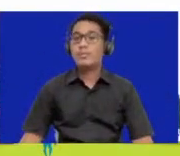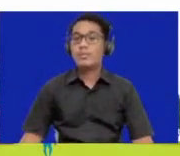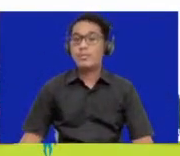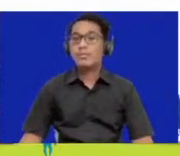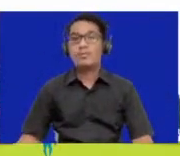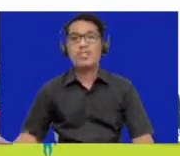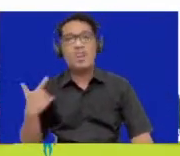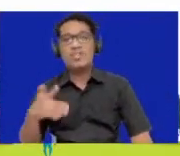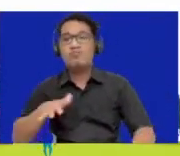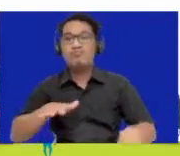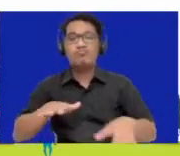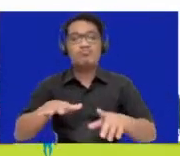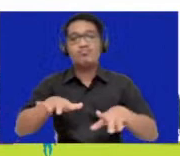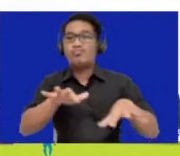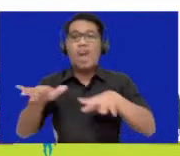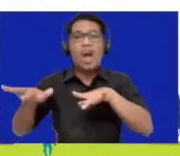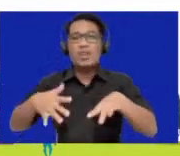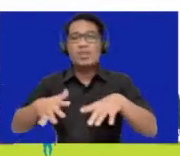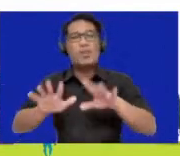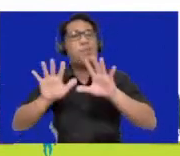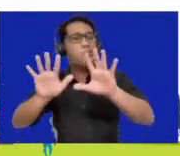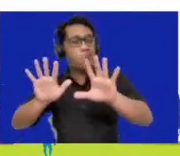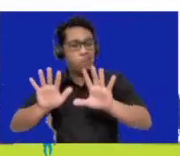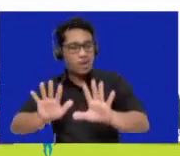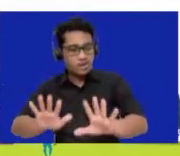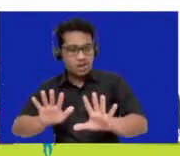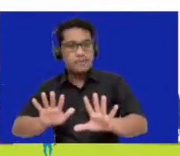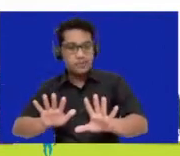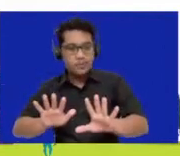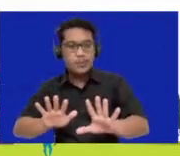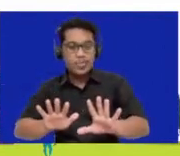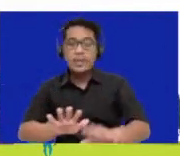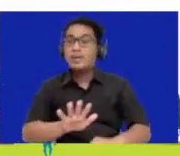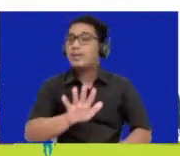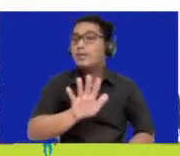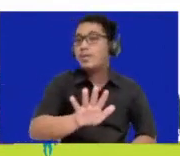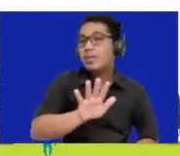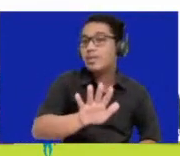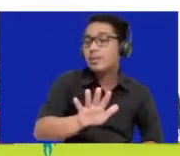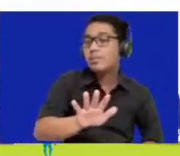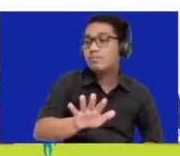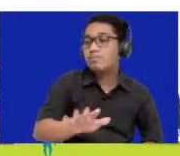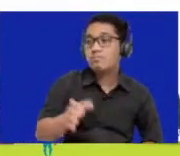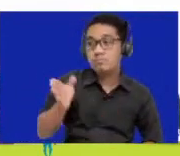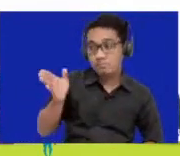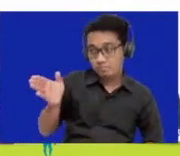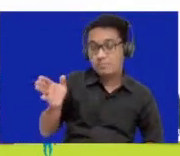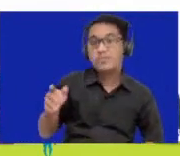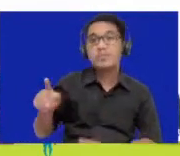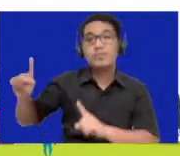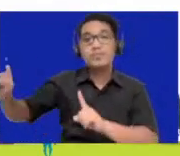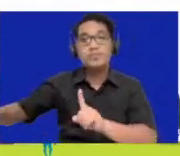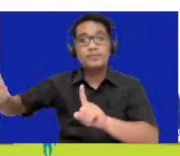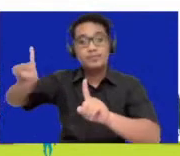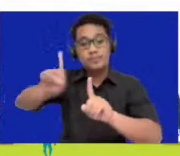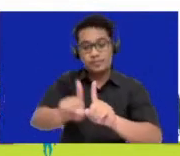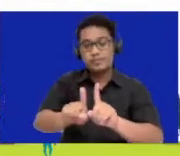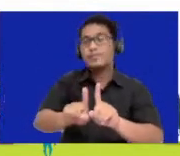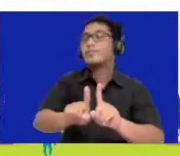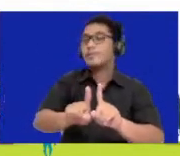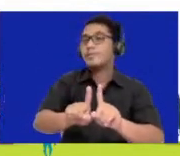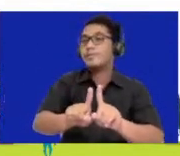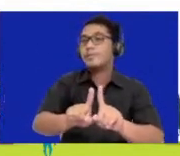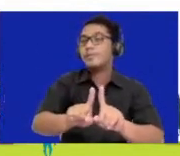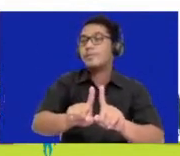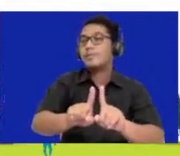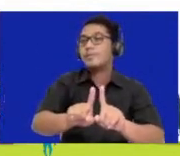is joined by two volunteers of the forecast-based financing program in Kurigram, Ms. Moshini